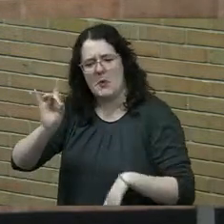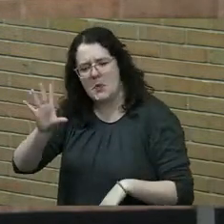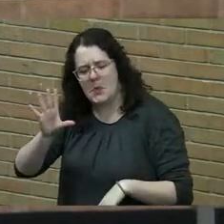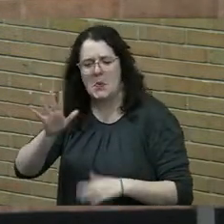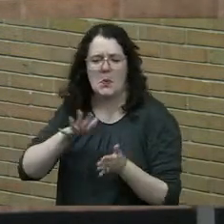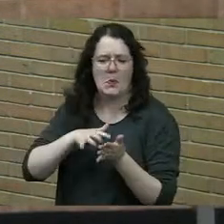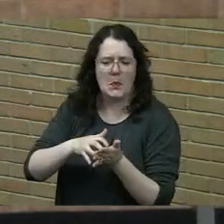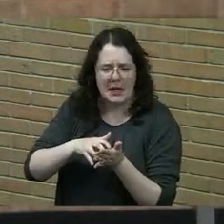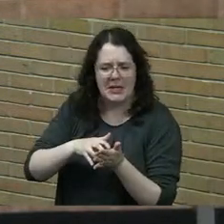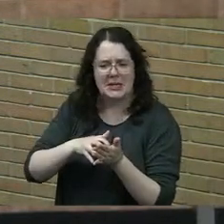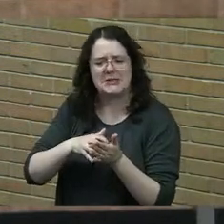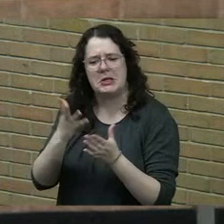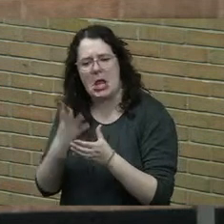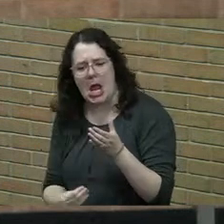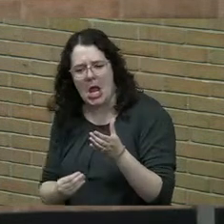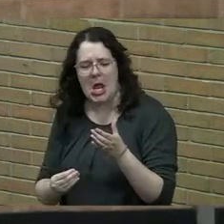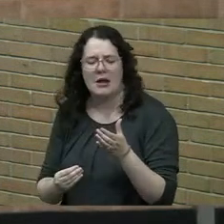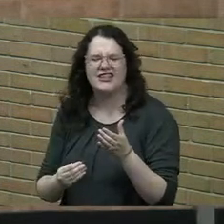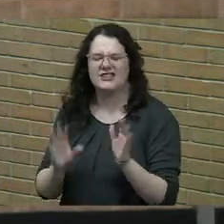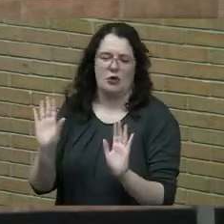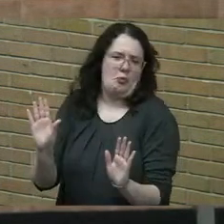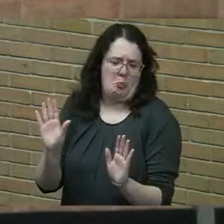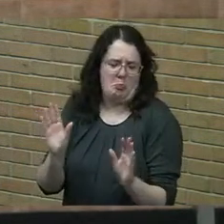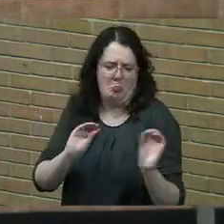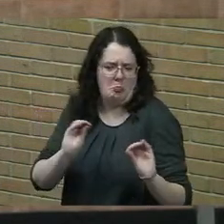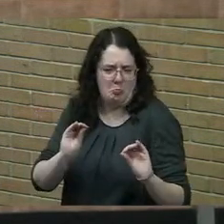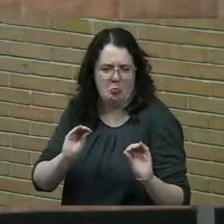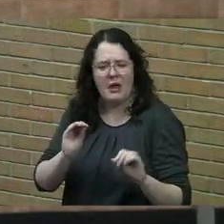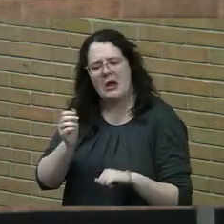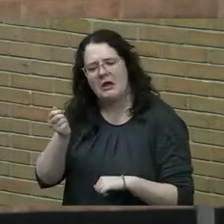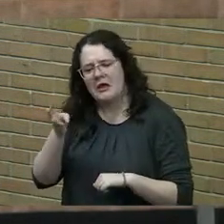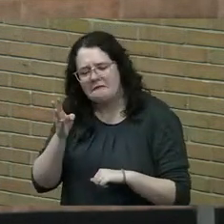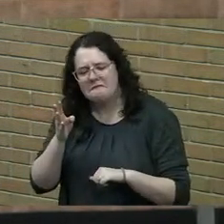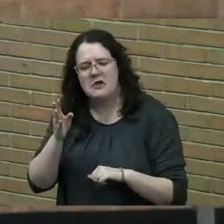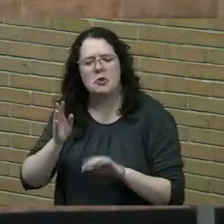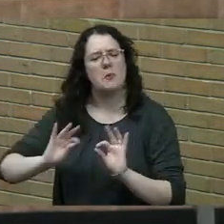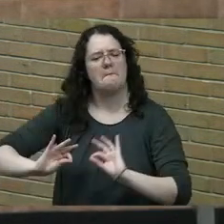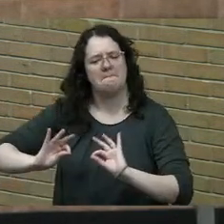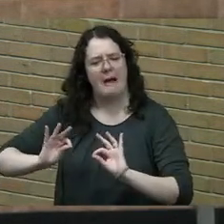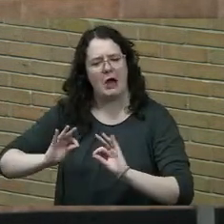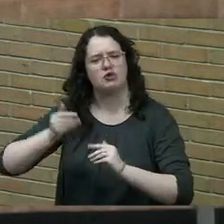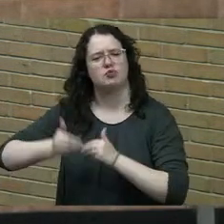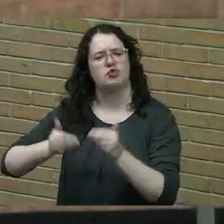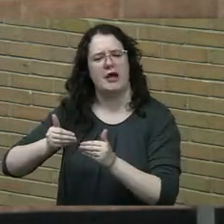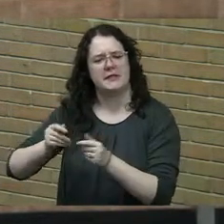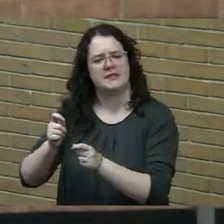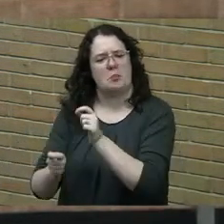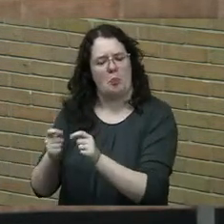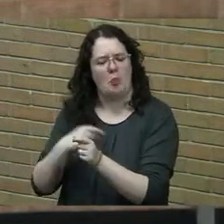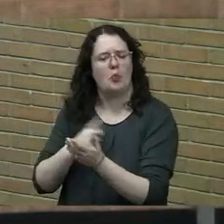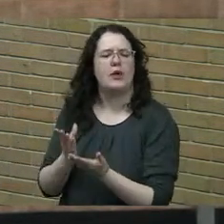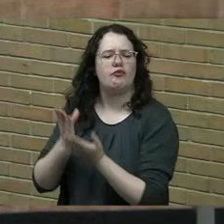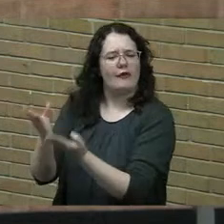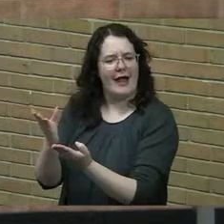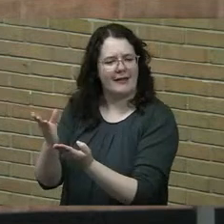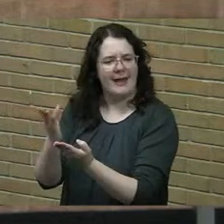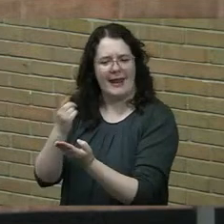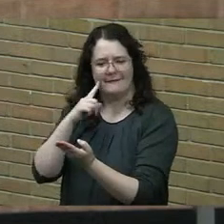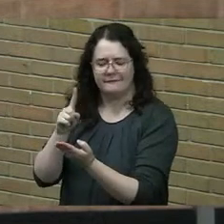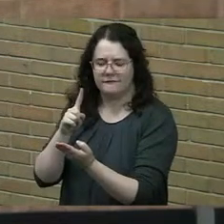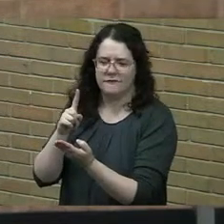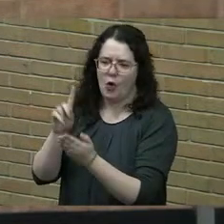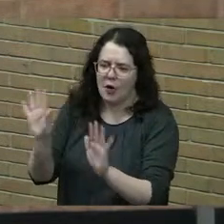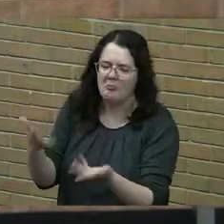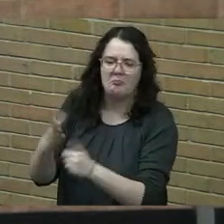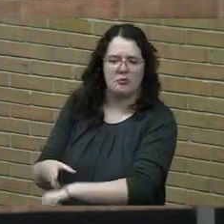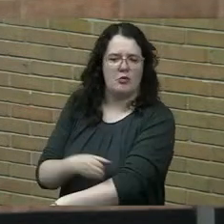So it's very positive. A few minor procedural items that we recommend certainly to enhance what the town's currently doing,